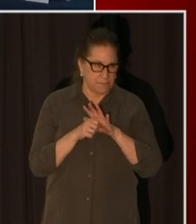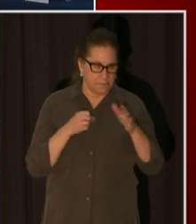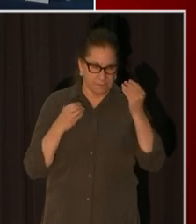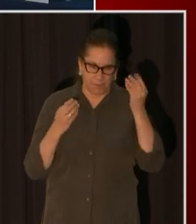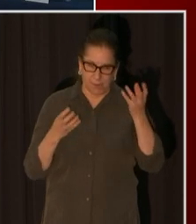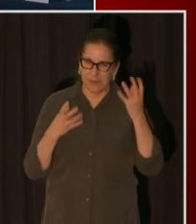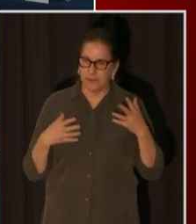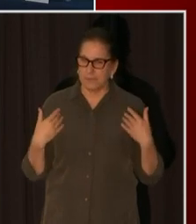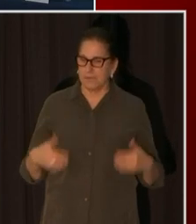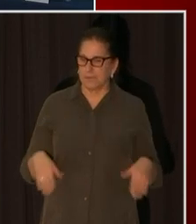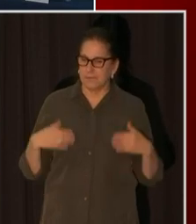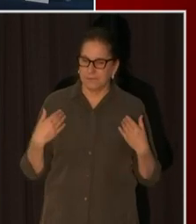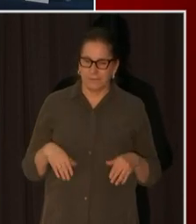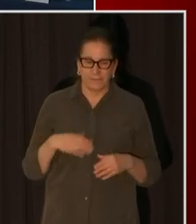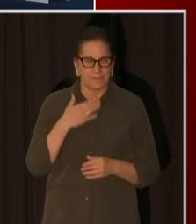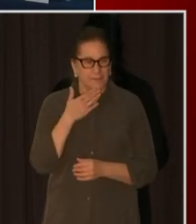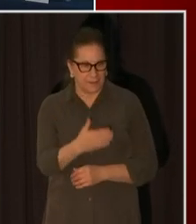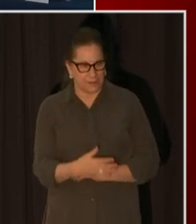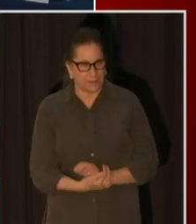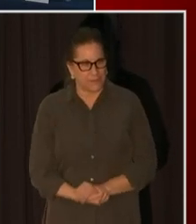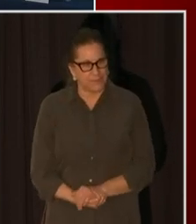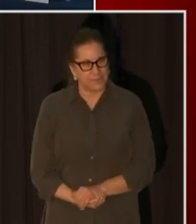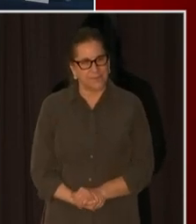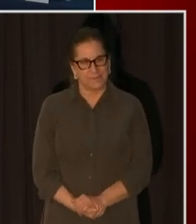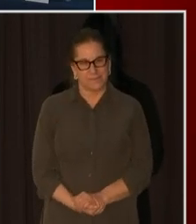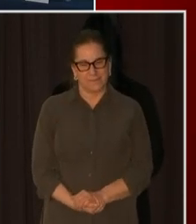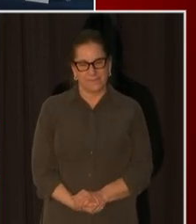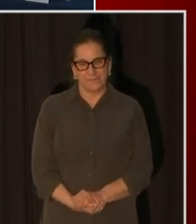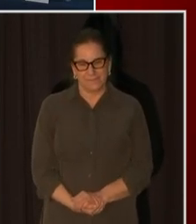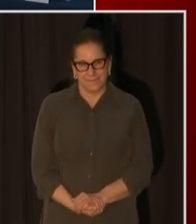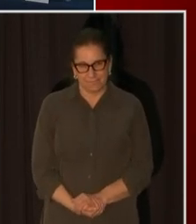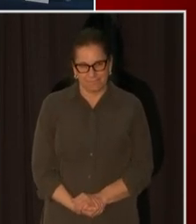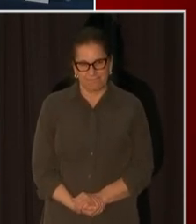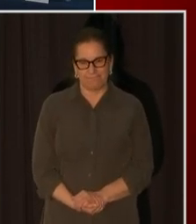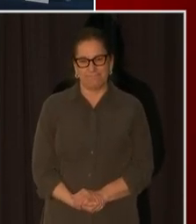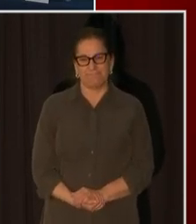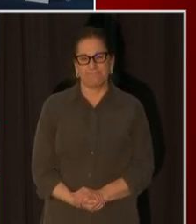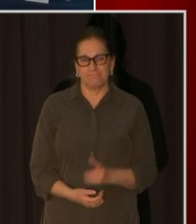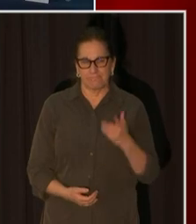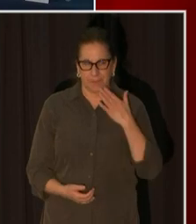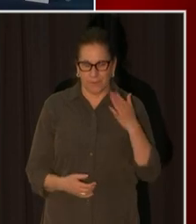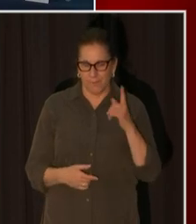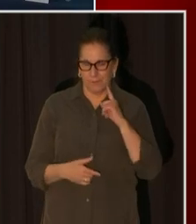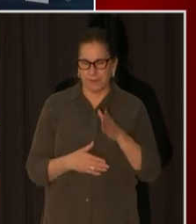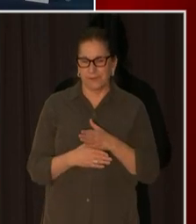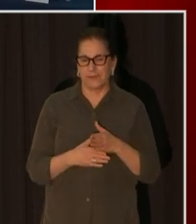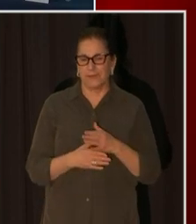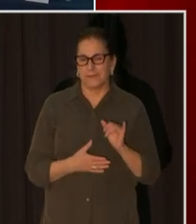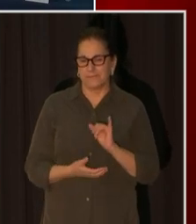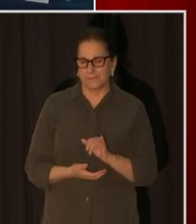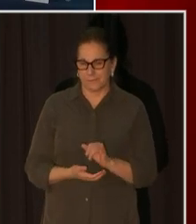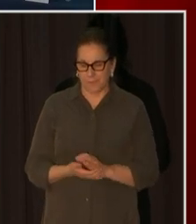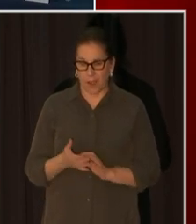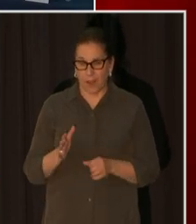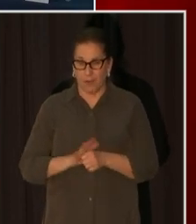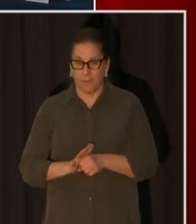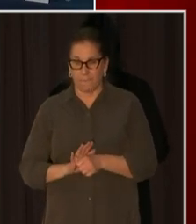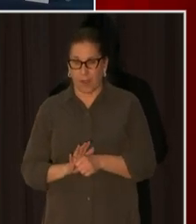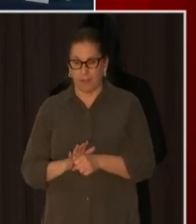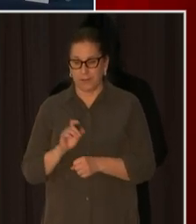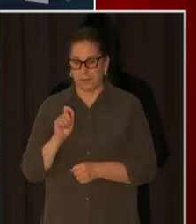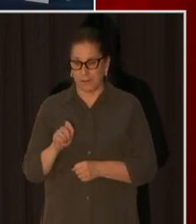have up to 39 weeks of unemployment insurance. So that means if there were folks that were unemployed